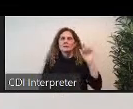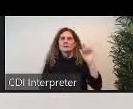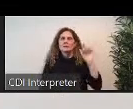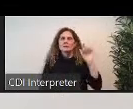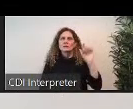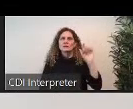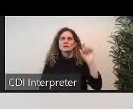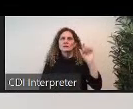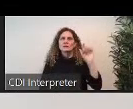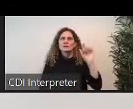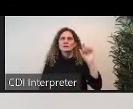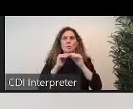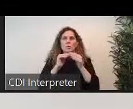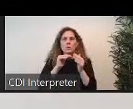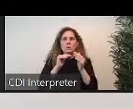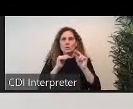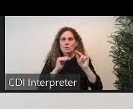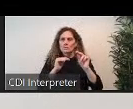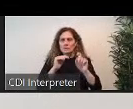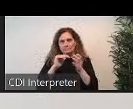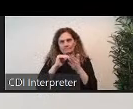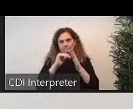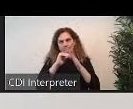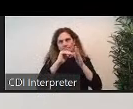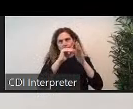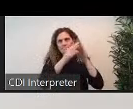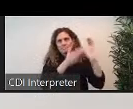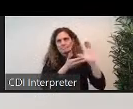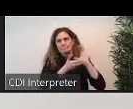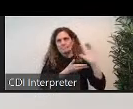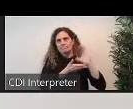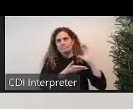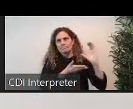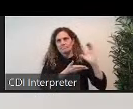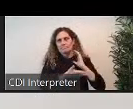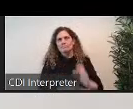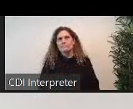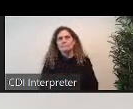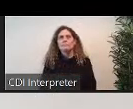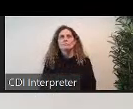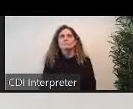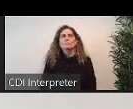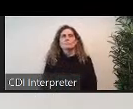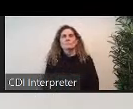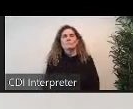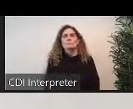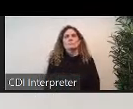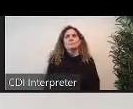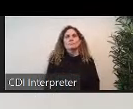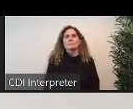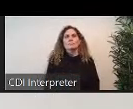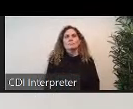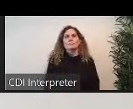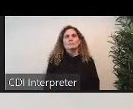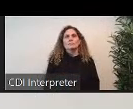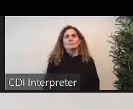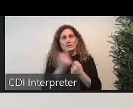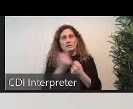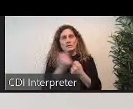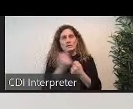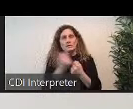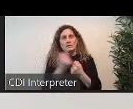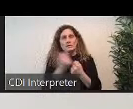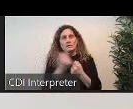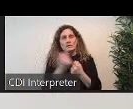and certainly advocate nationally for increased supply and allocation, especially as Milwaukee County has a